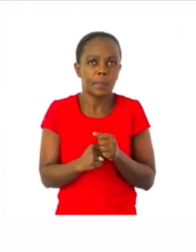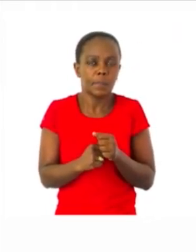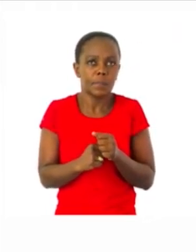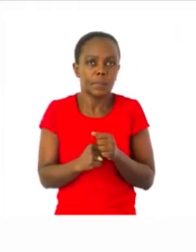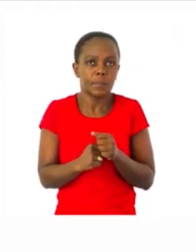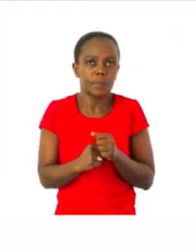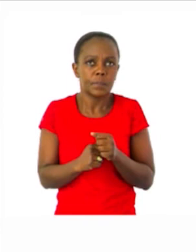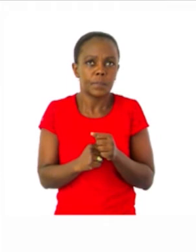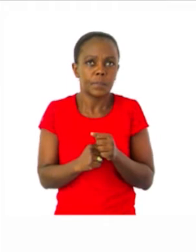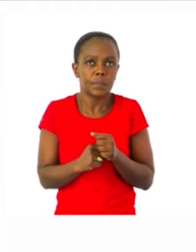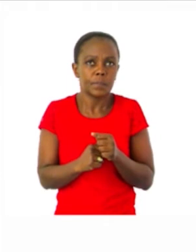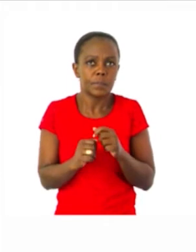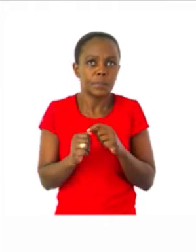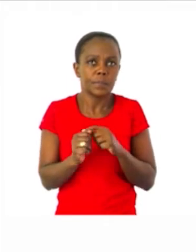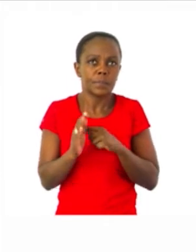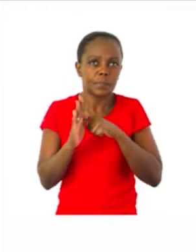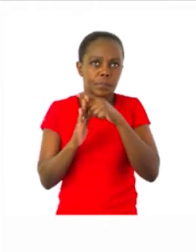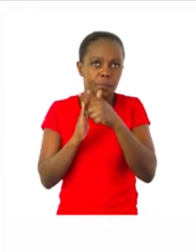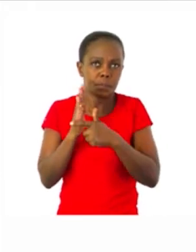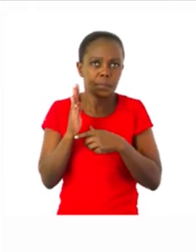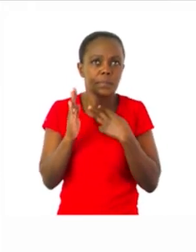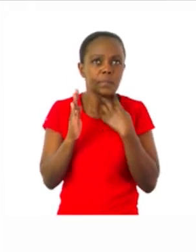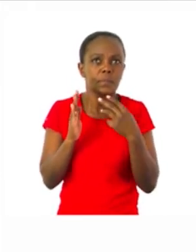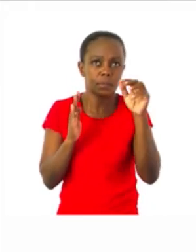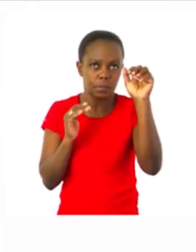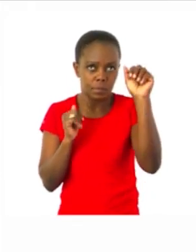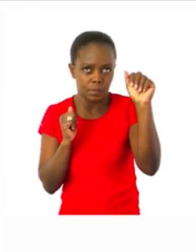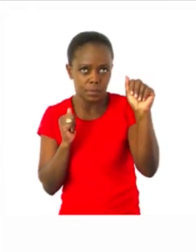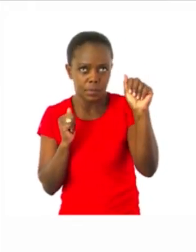Let's do the vowel sounds together. A for apple,